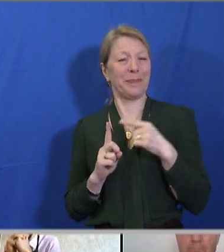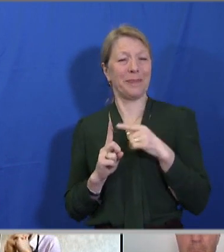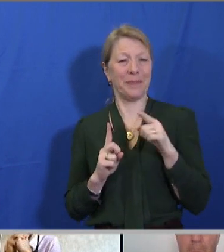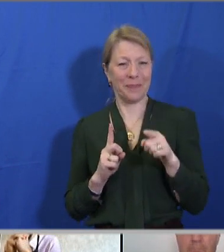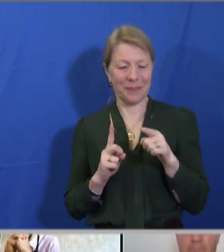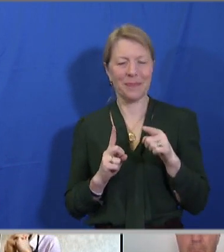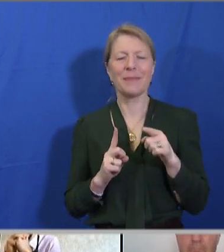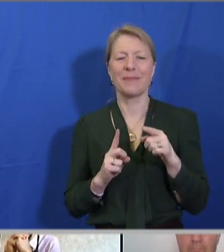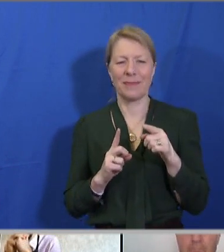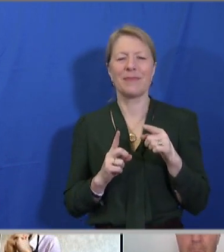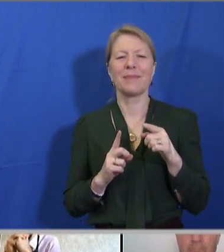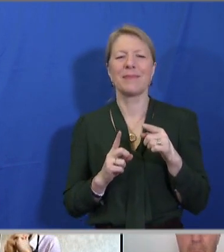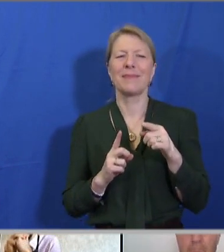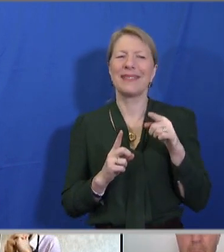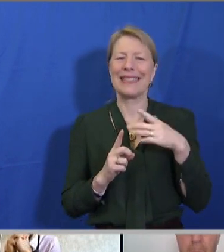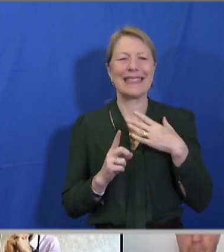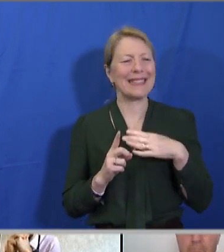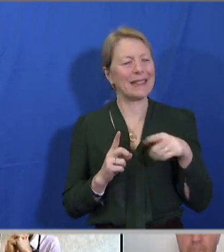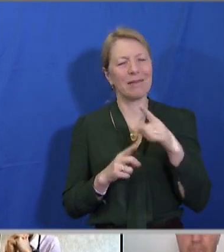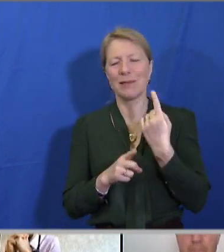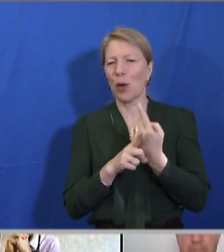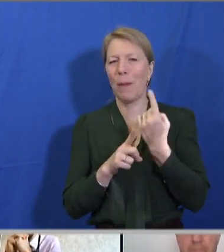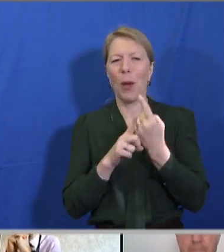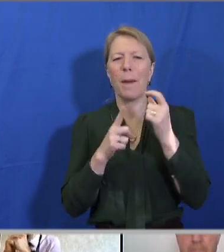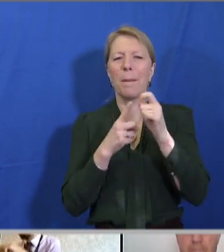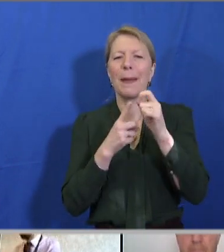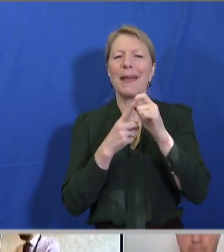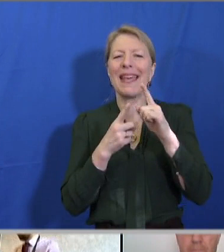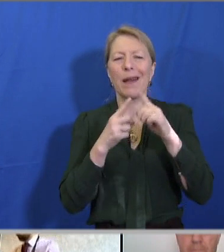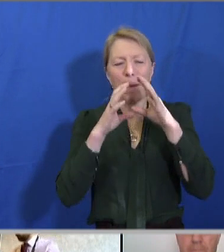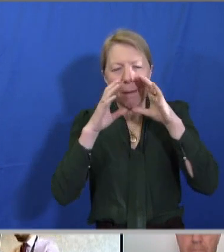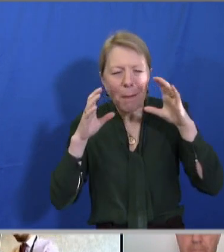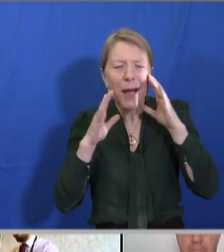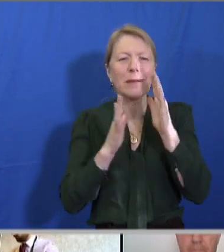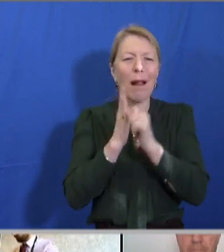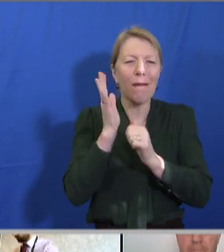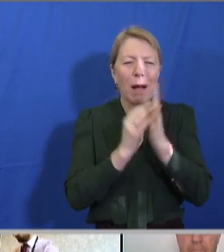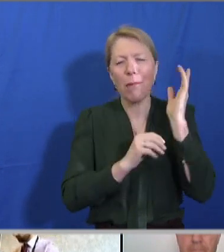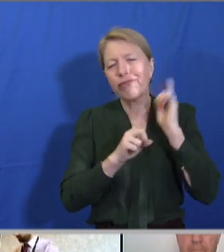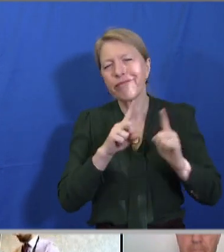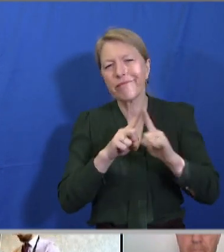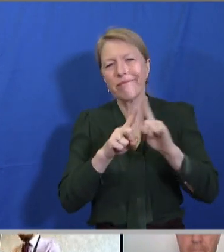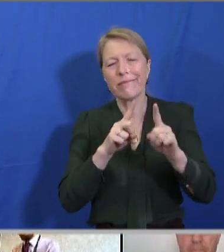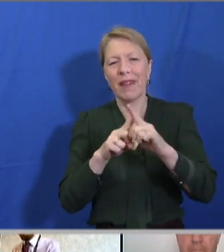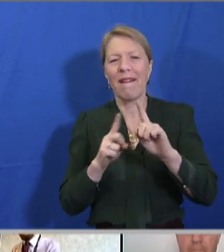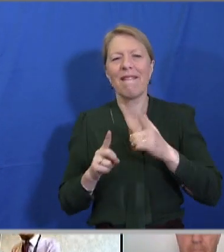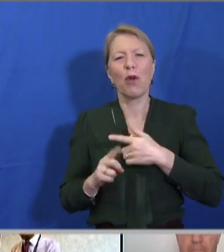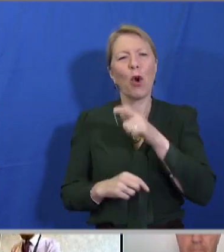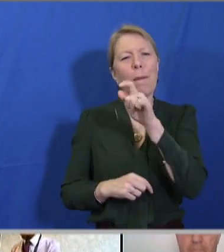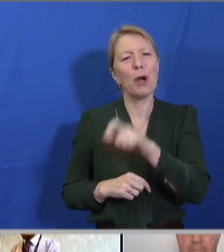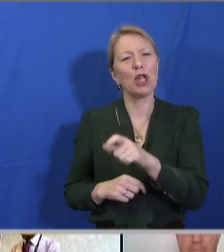PPE requirements for personal assistance, because that's not very clear at the moment, and it's certainly a question I have had asked of